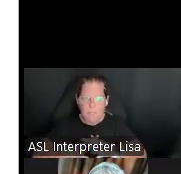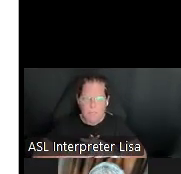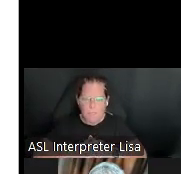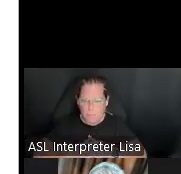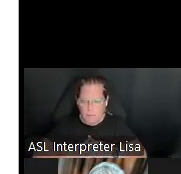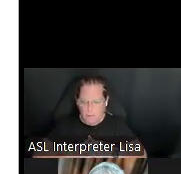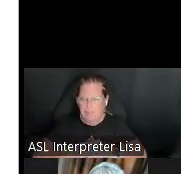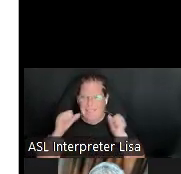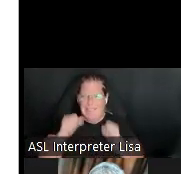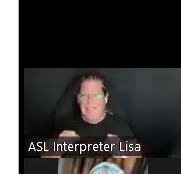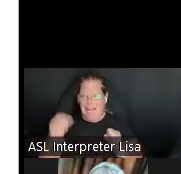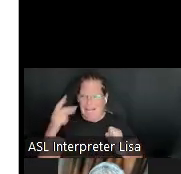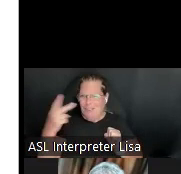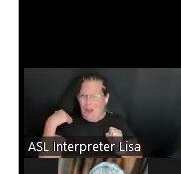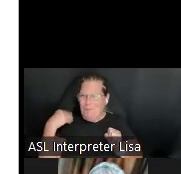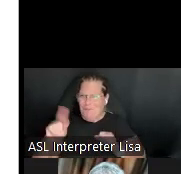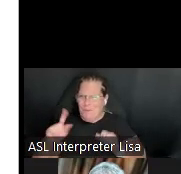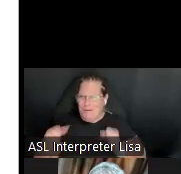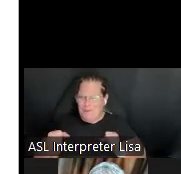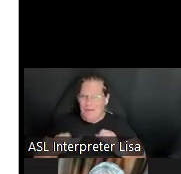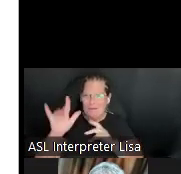I lost it here. Doing